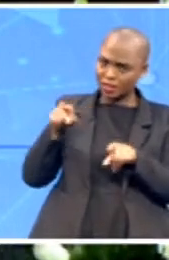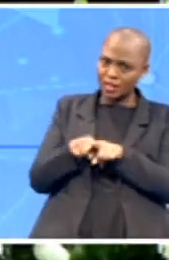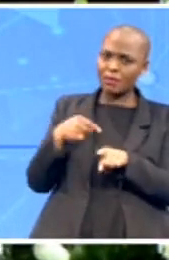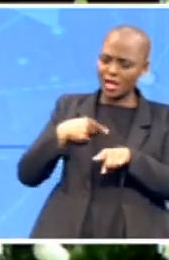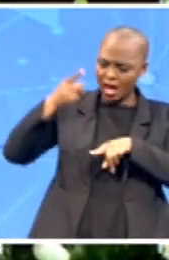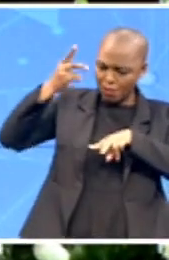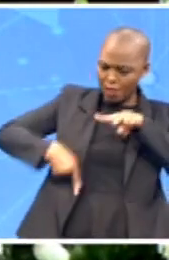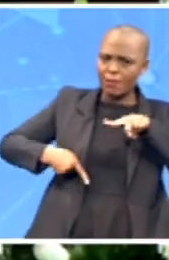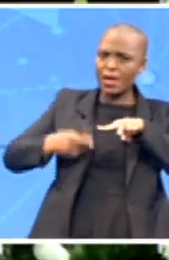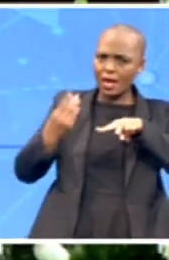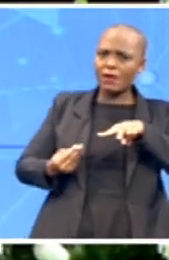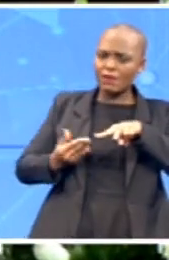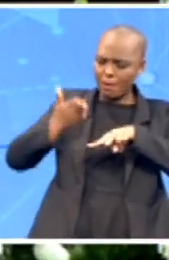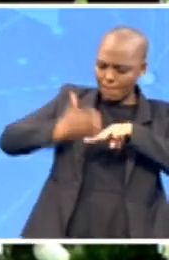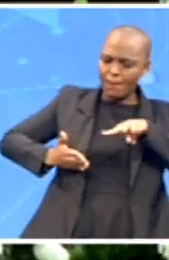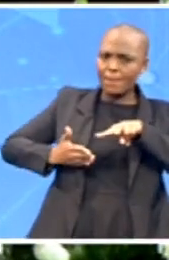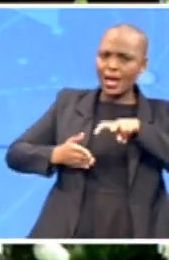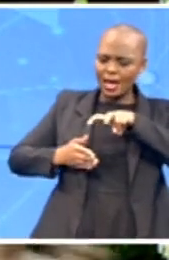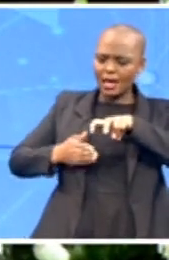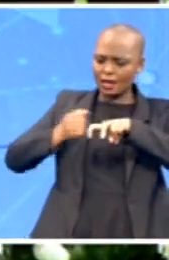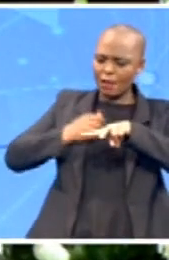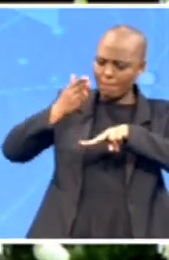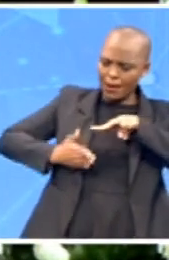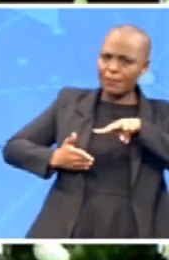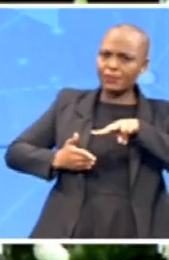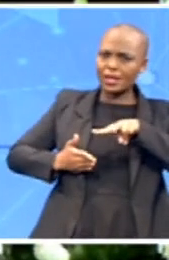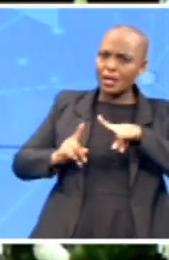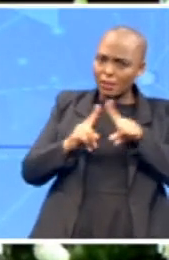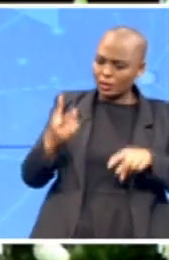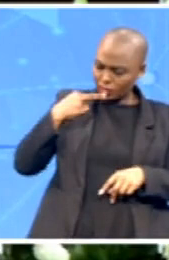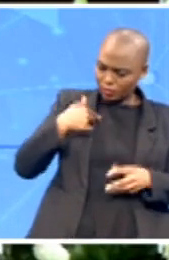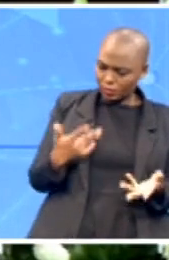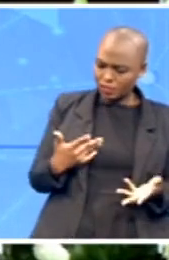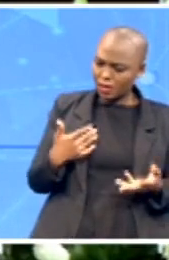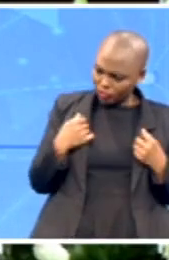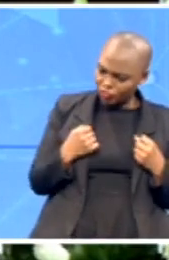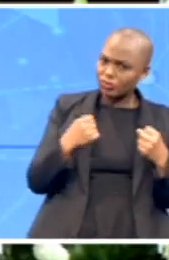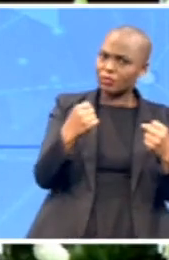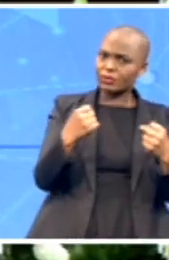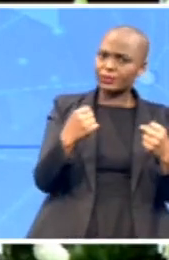But look at the car that I'm driving. Look at me.